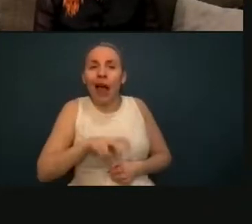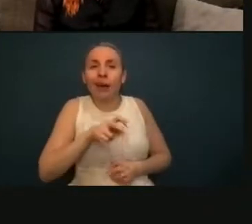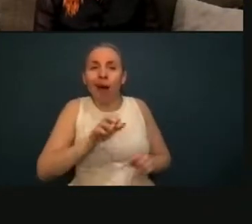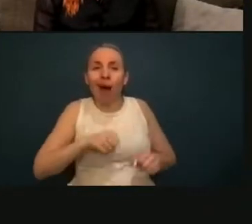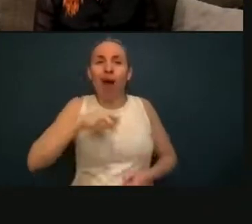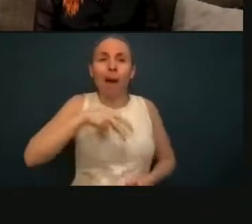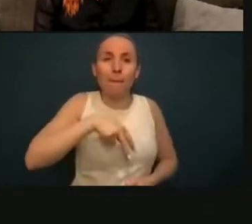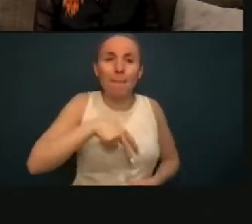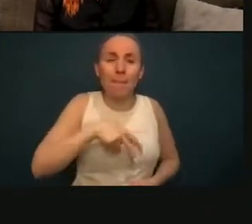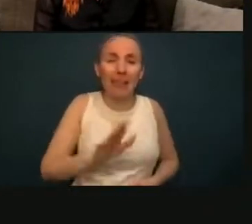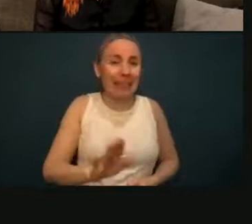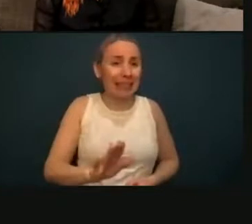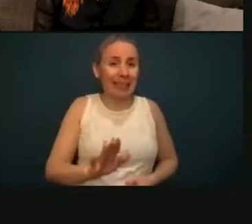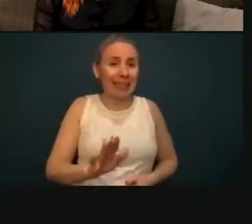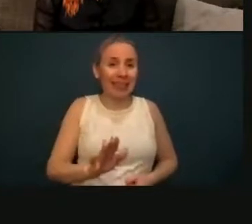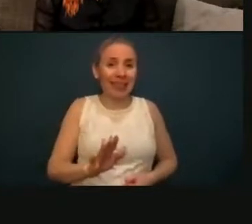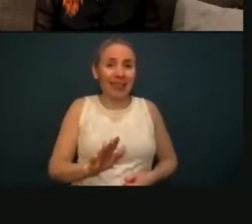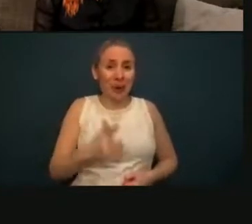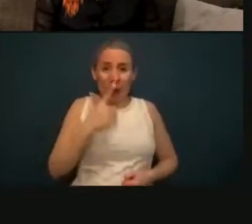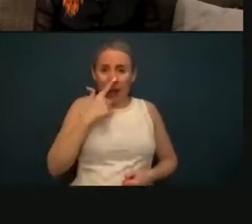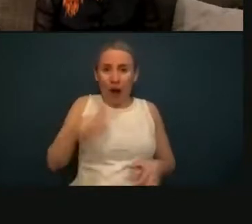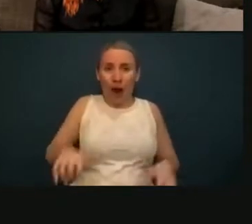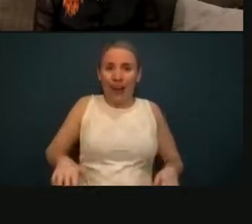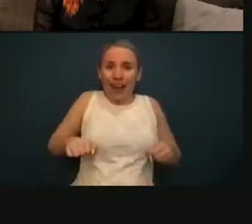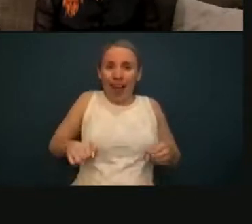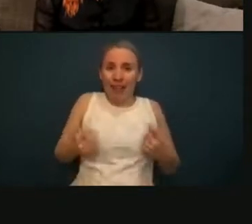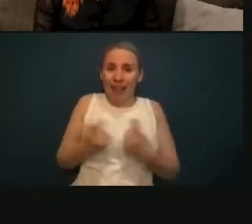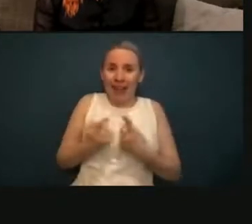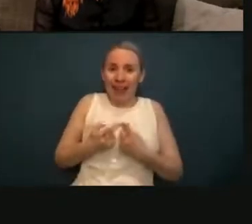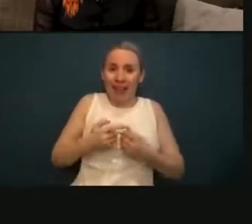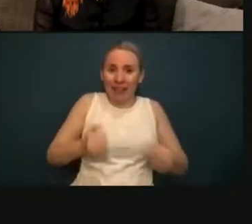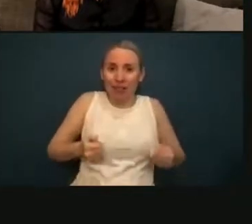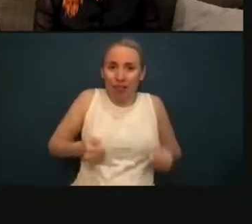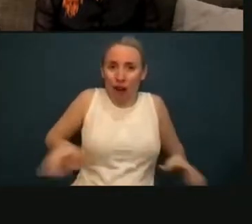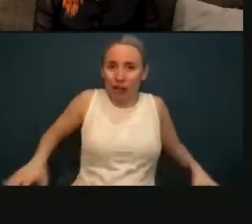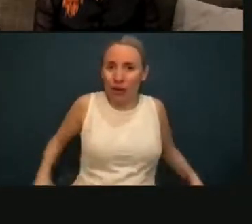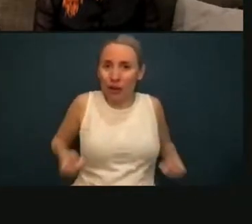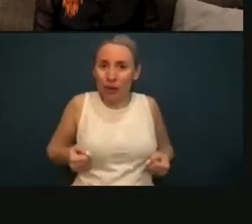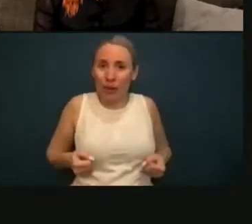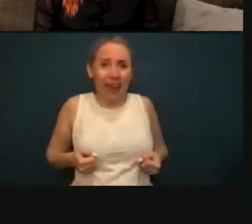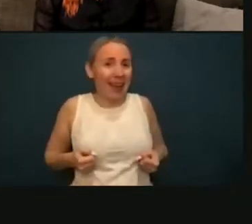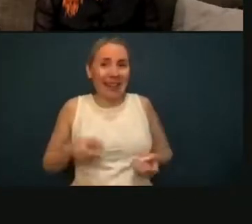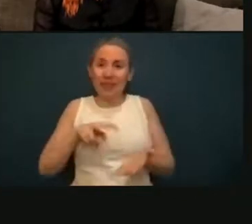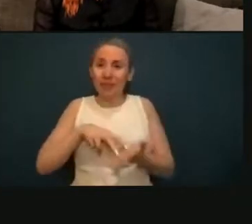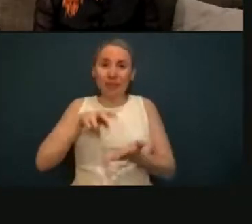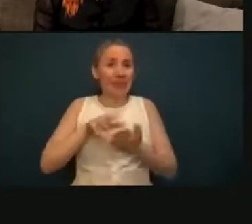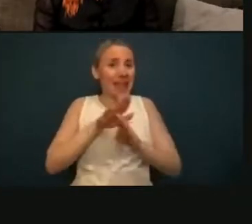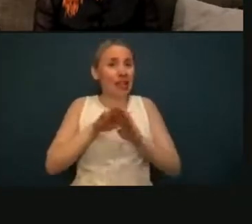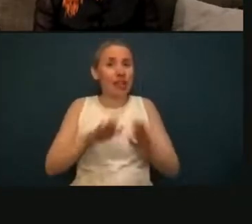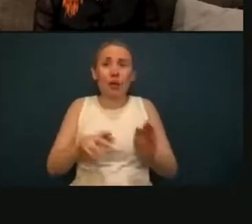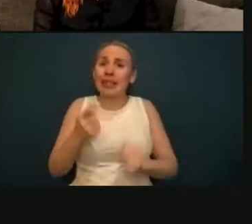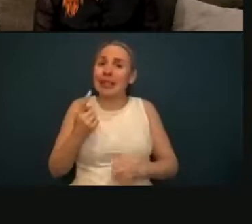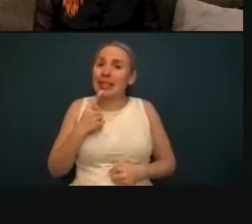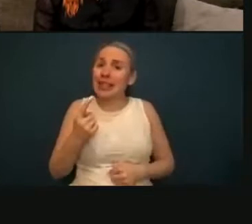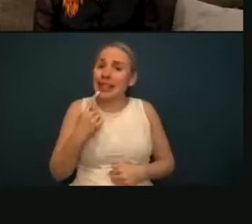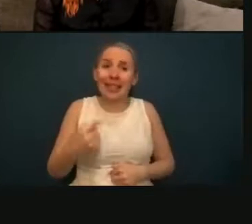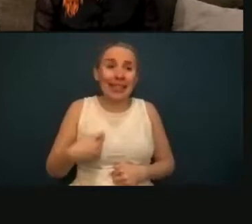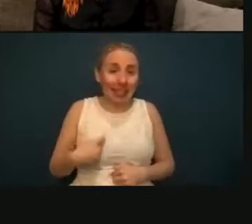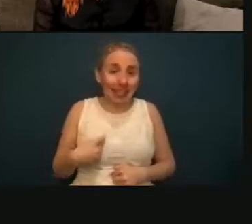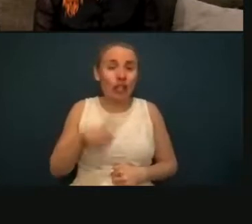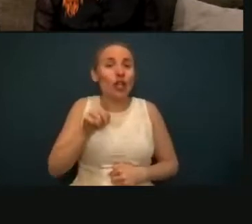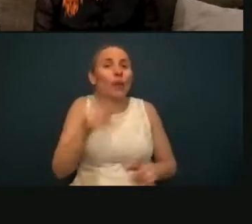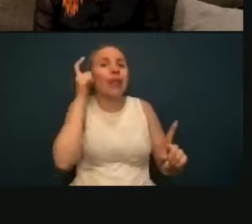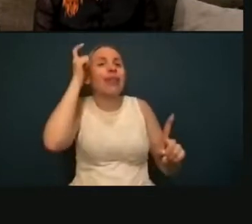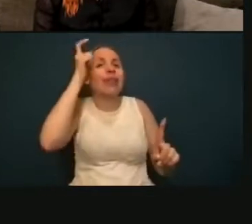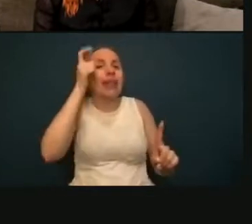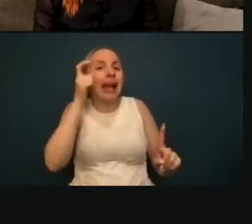and it's like, well, I can't carry my stuff, you know, getting upstairs is not the easiest. So it's just having a lot more thought when it